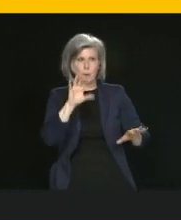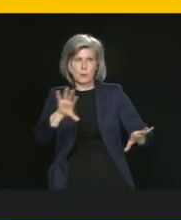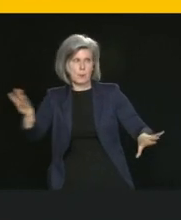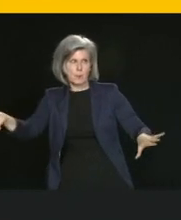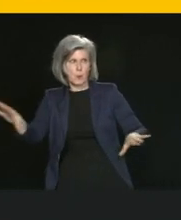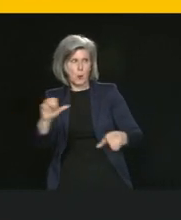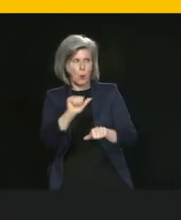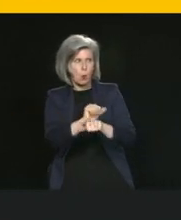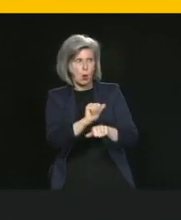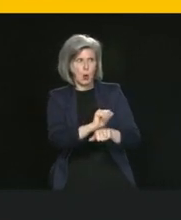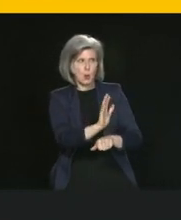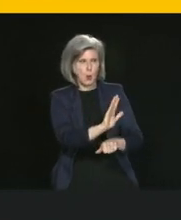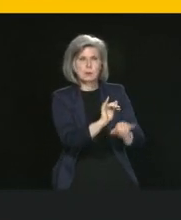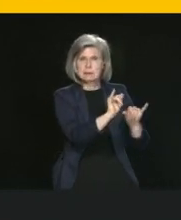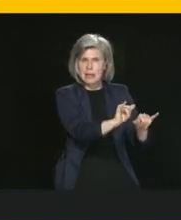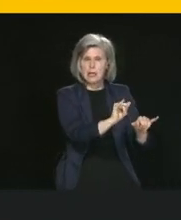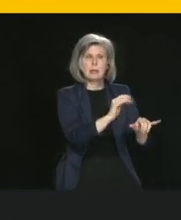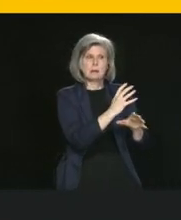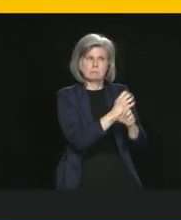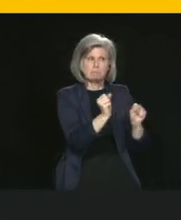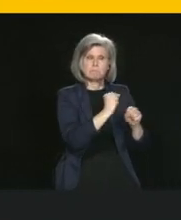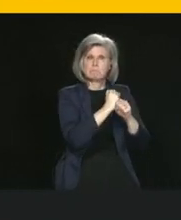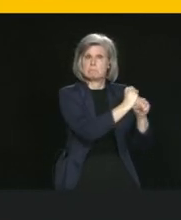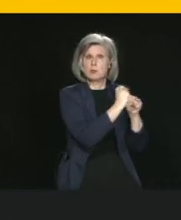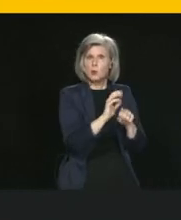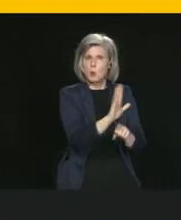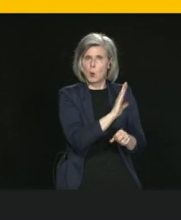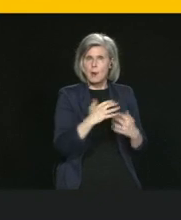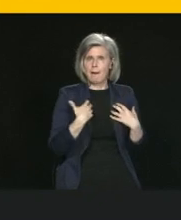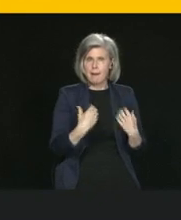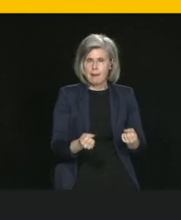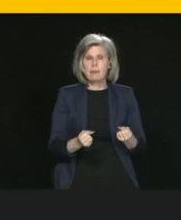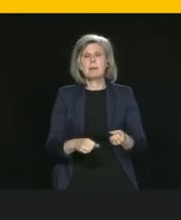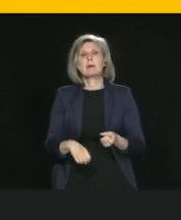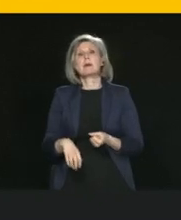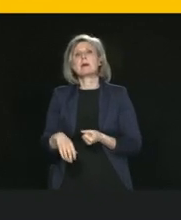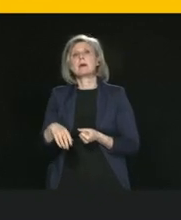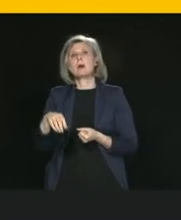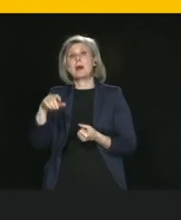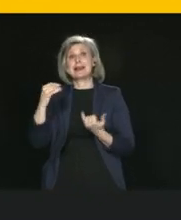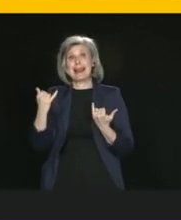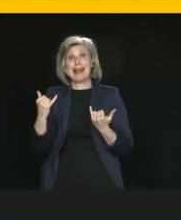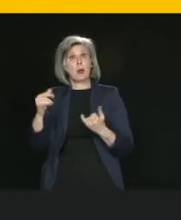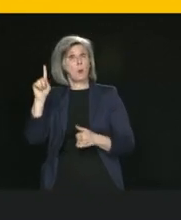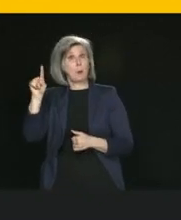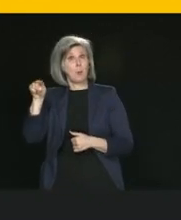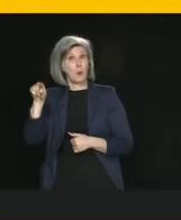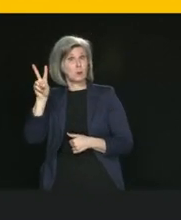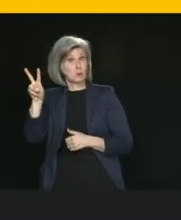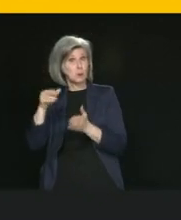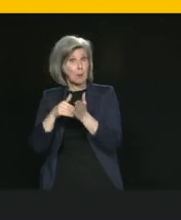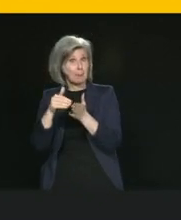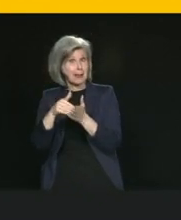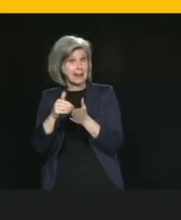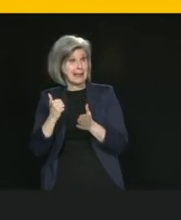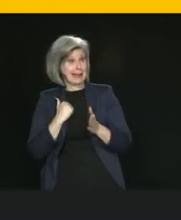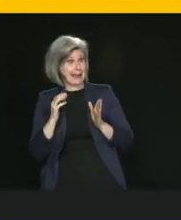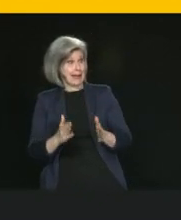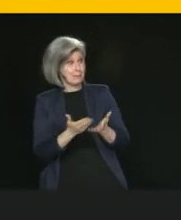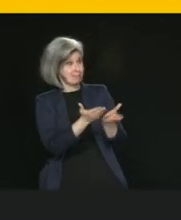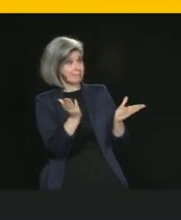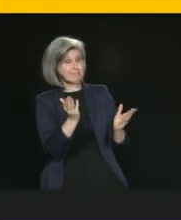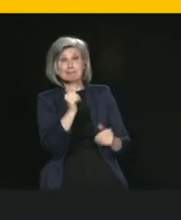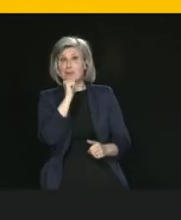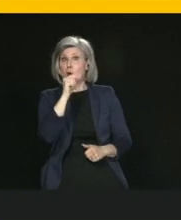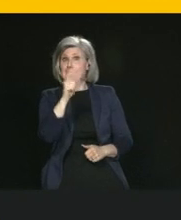that 1.2 million Canadians didn't need the CERB anymore because they had found a new job. Now, we expect that trend to